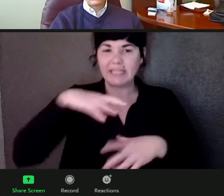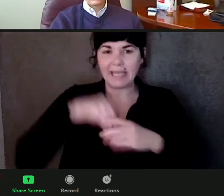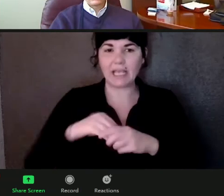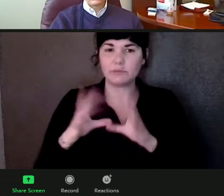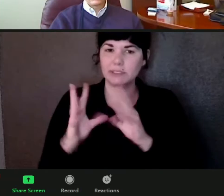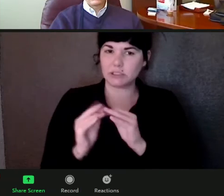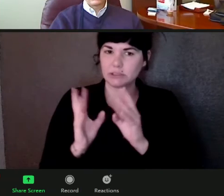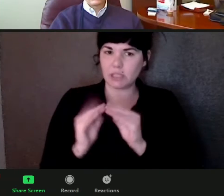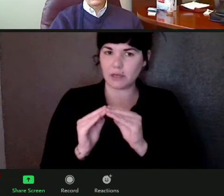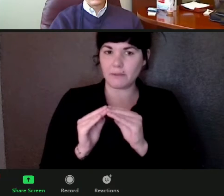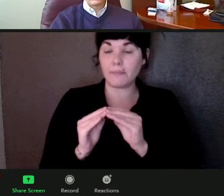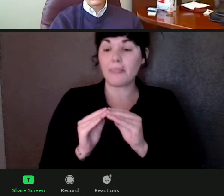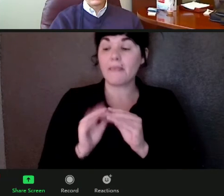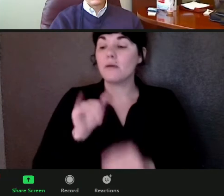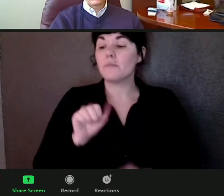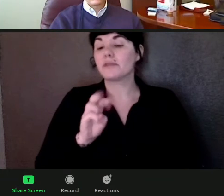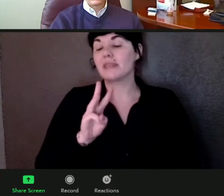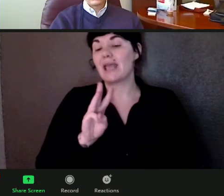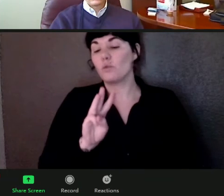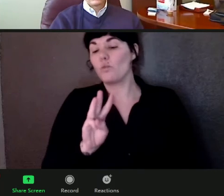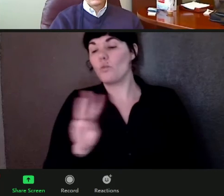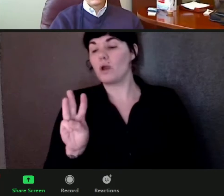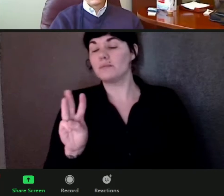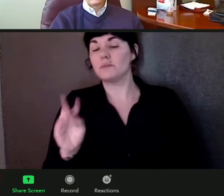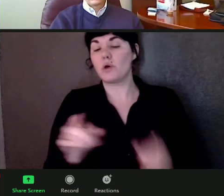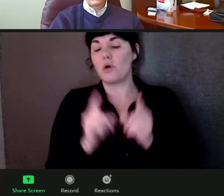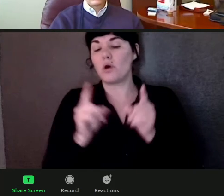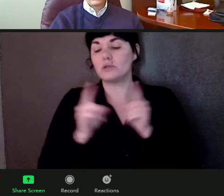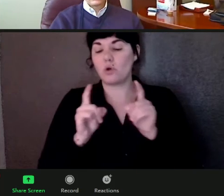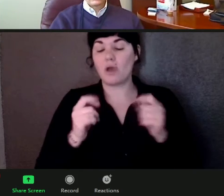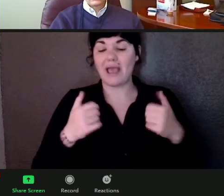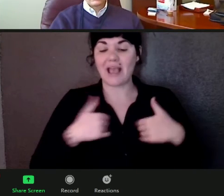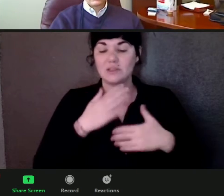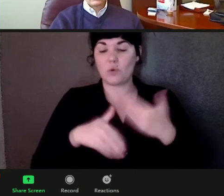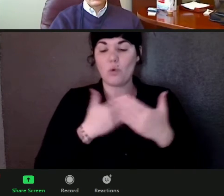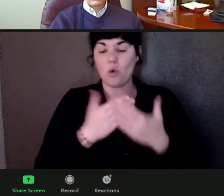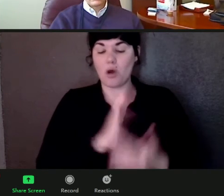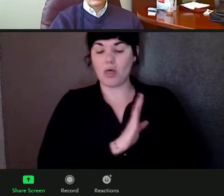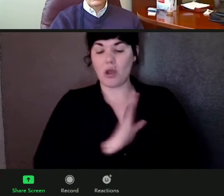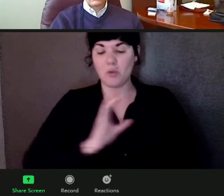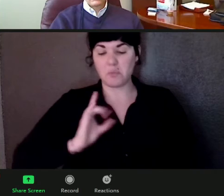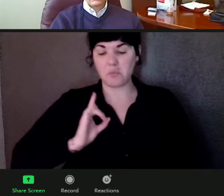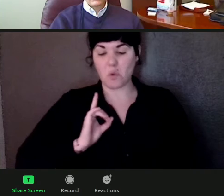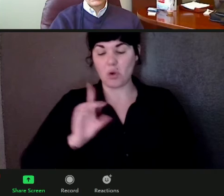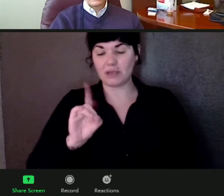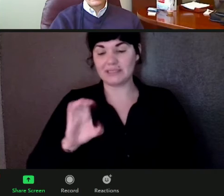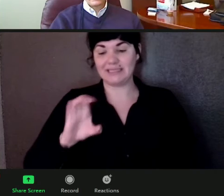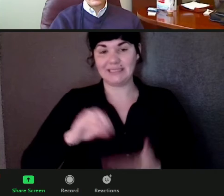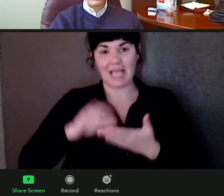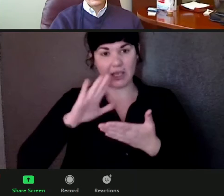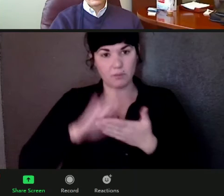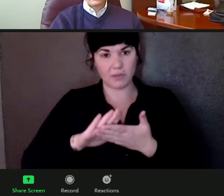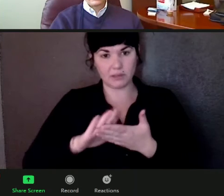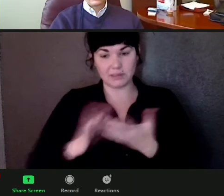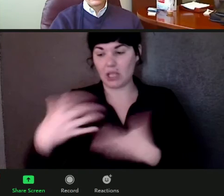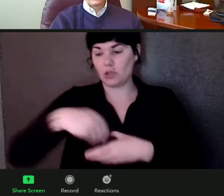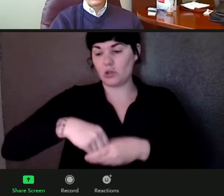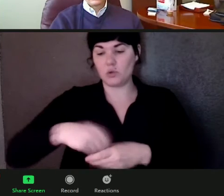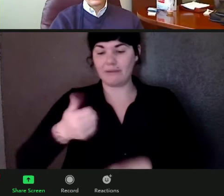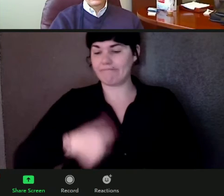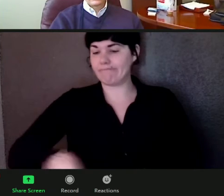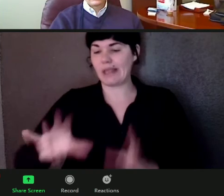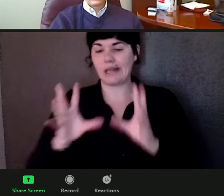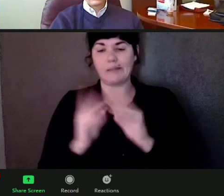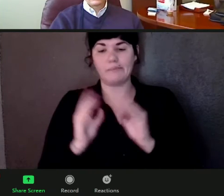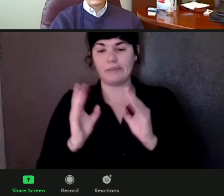access to all of our board documents, which means it includes any meetings that we have. The information that's covered in